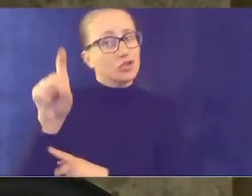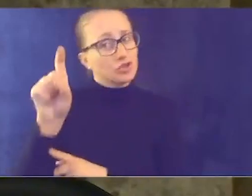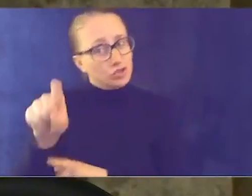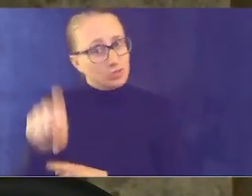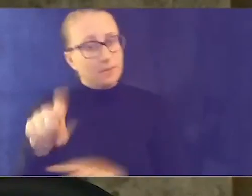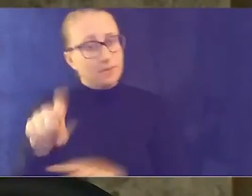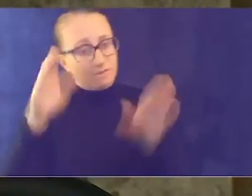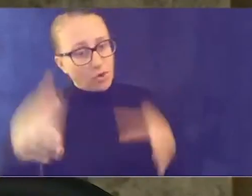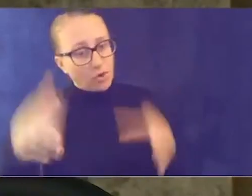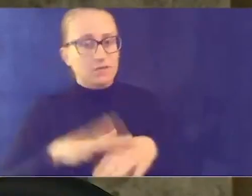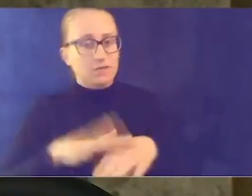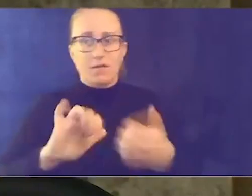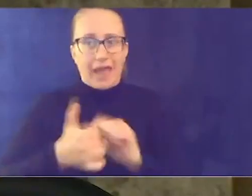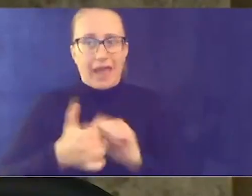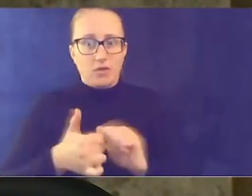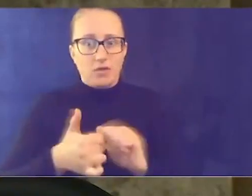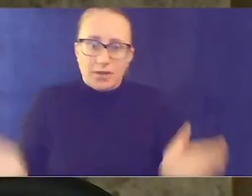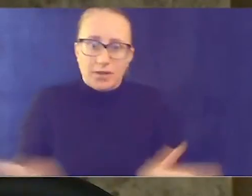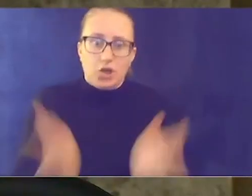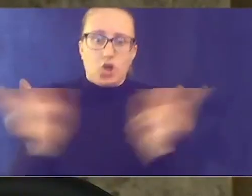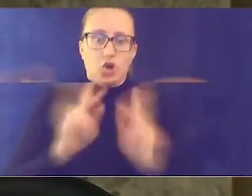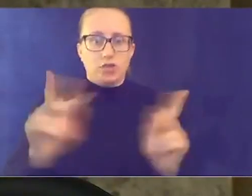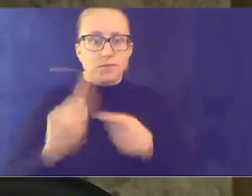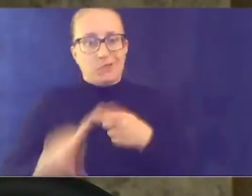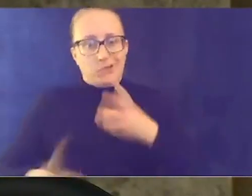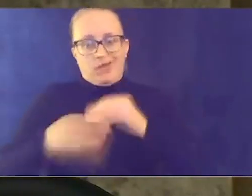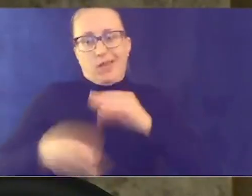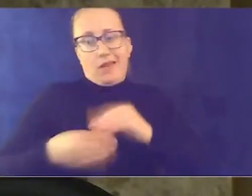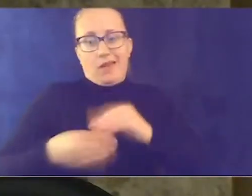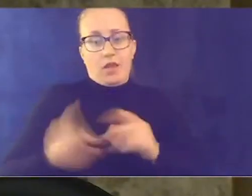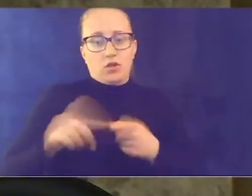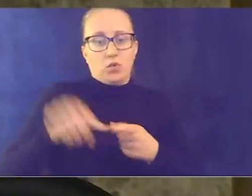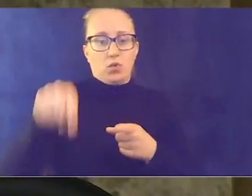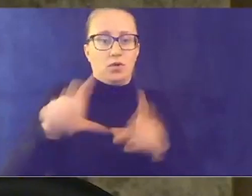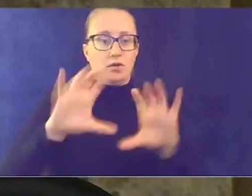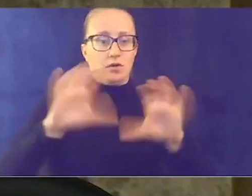this industry, not requiring staffing levels that are going to